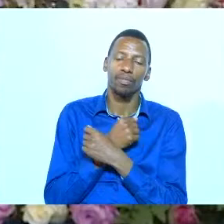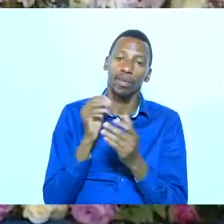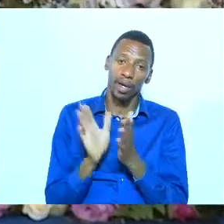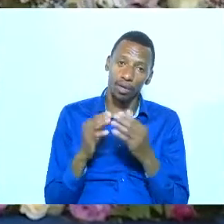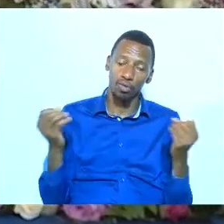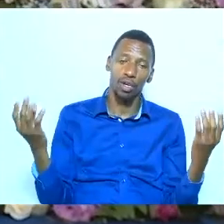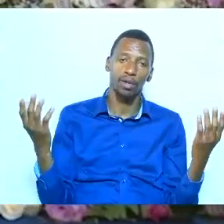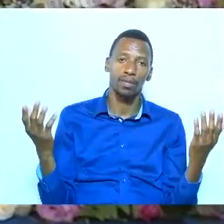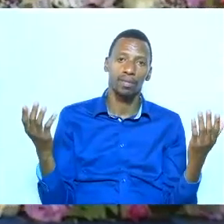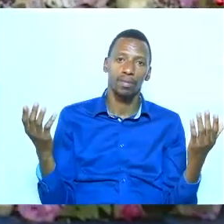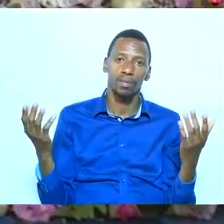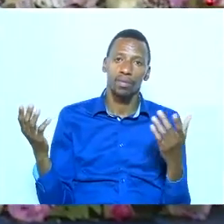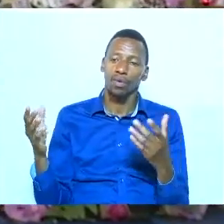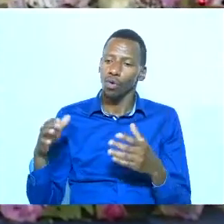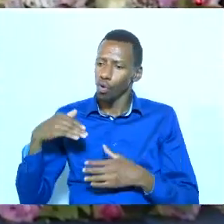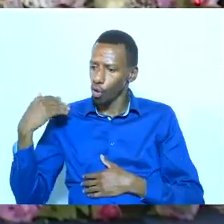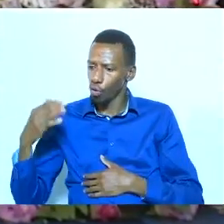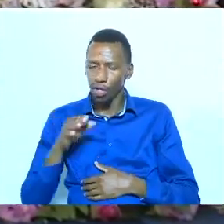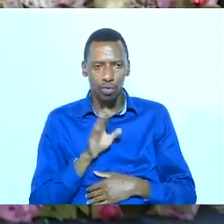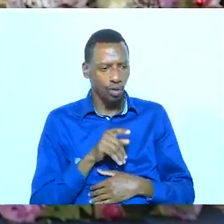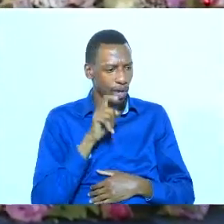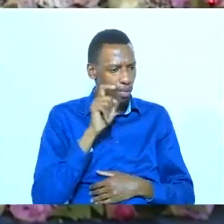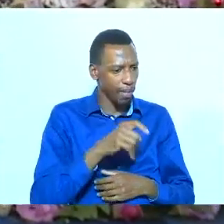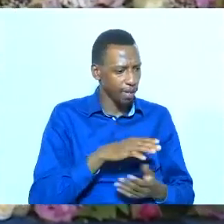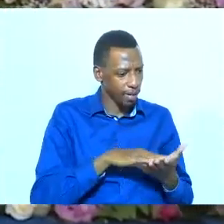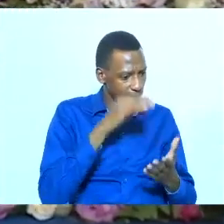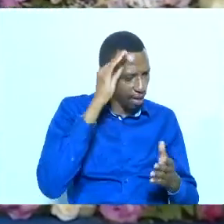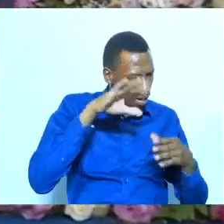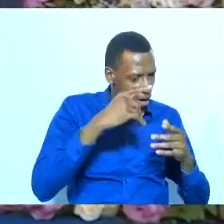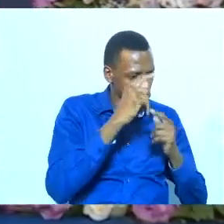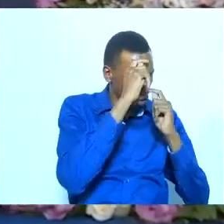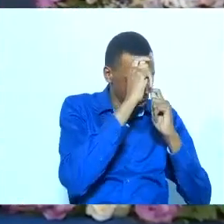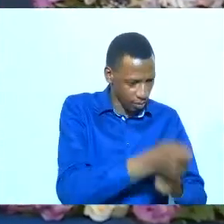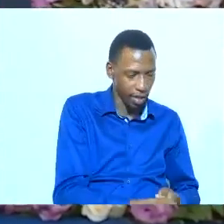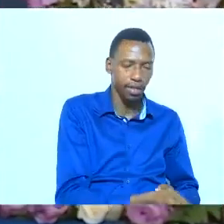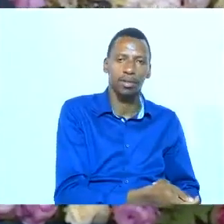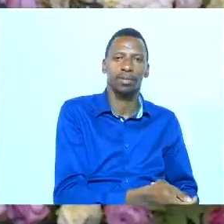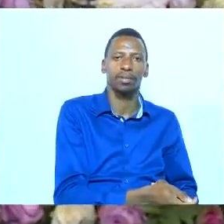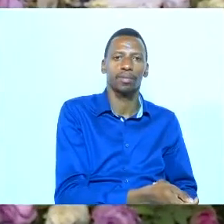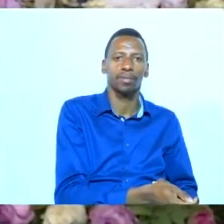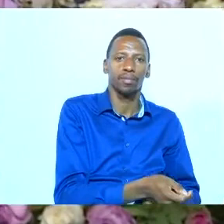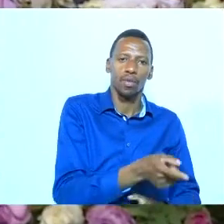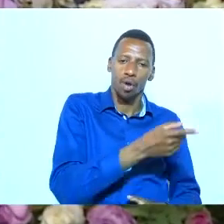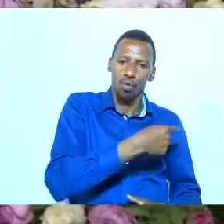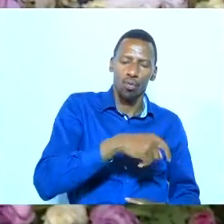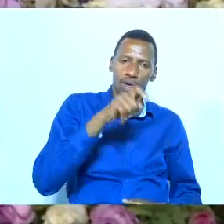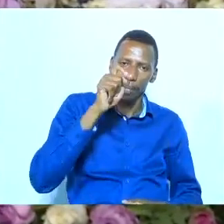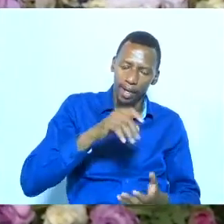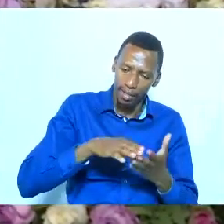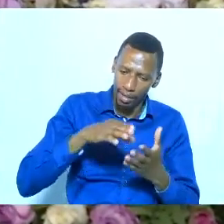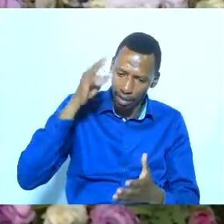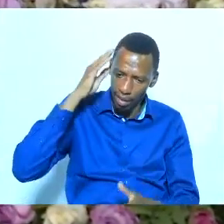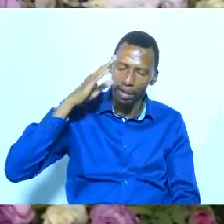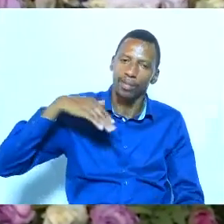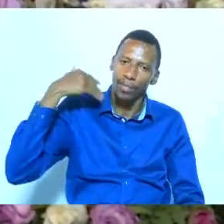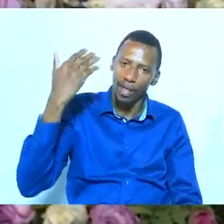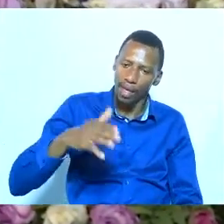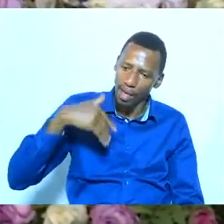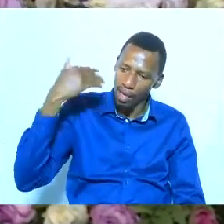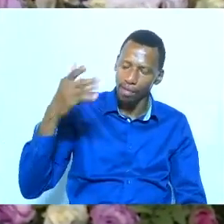Hallelujah. And always women must learn how to respect. We have to learn every